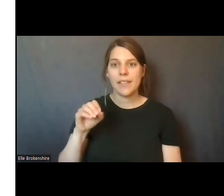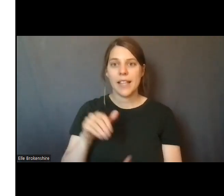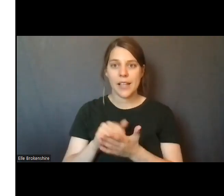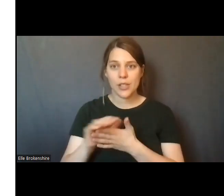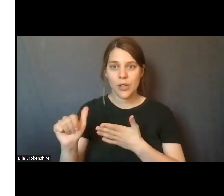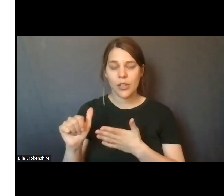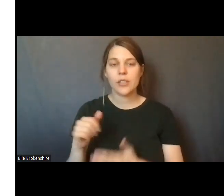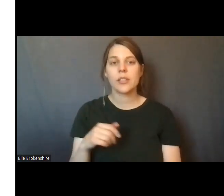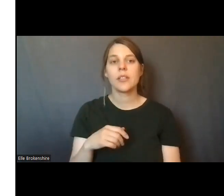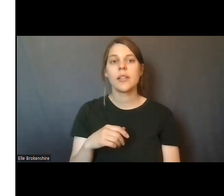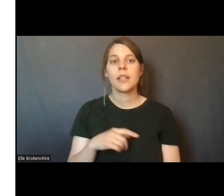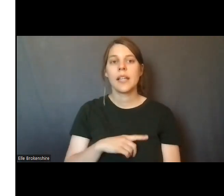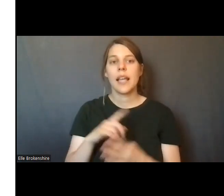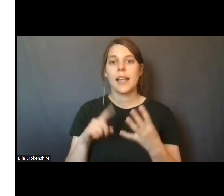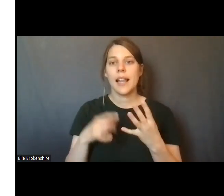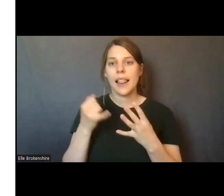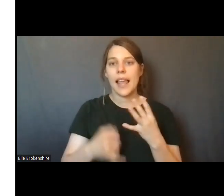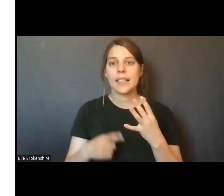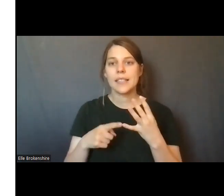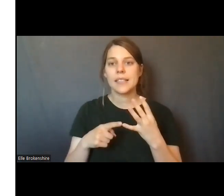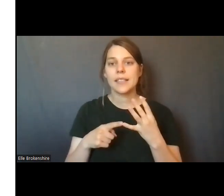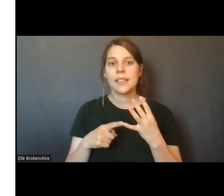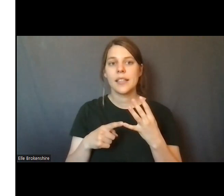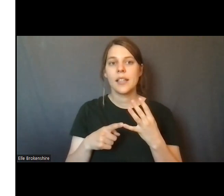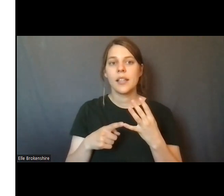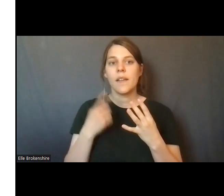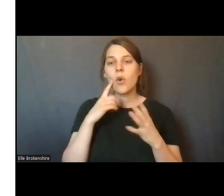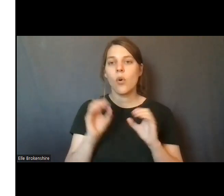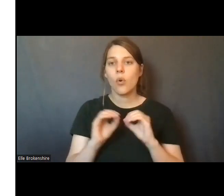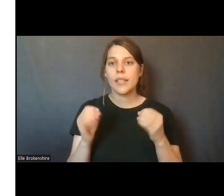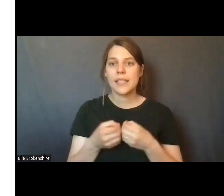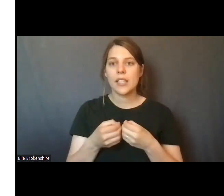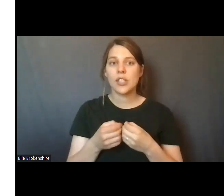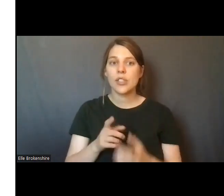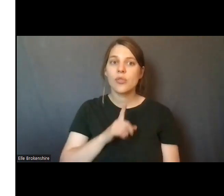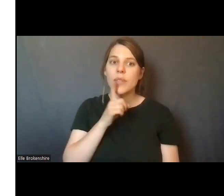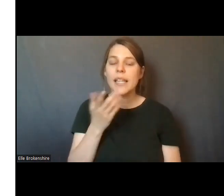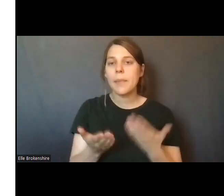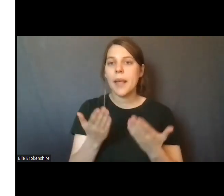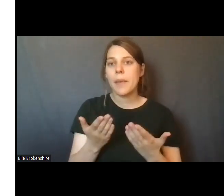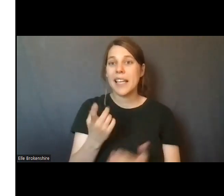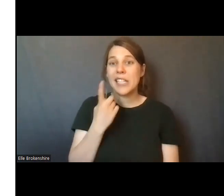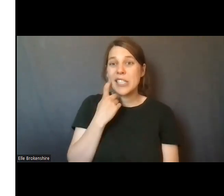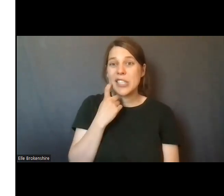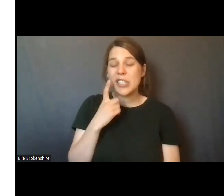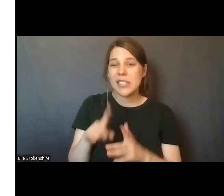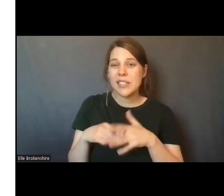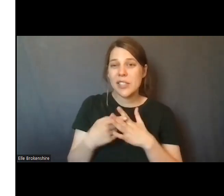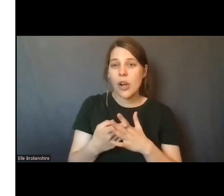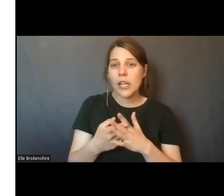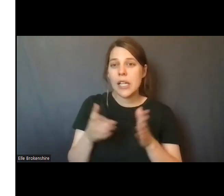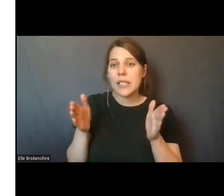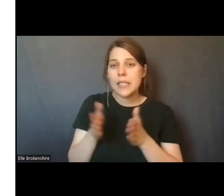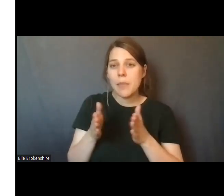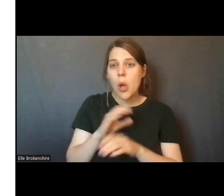$50,000. And then the last is for organizations that are really maybe just starting on this, really small nonprofits